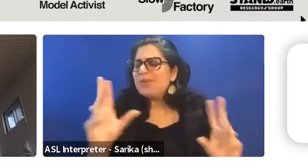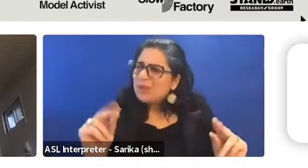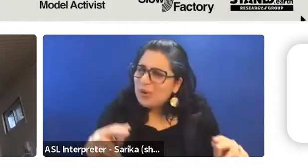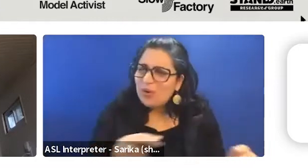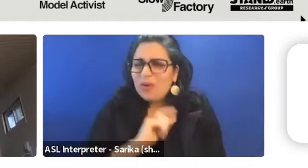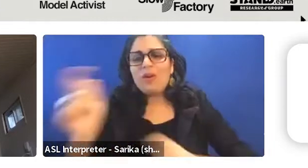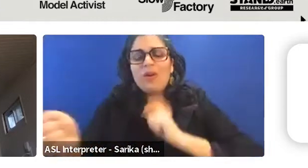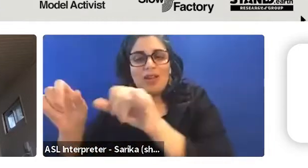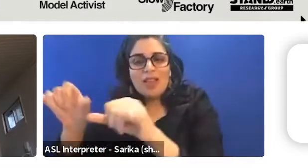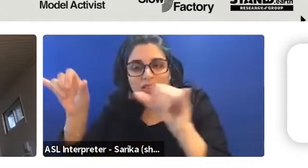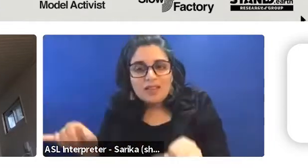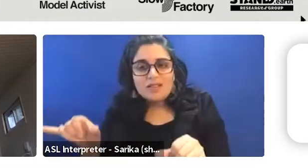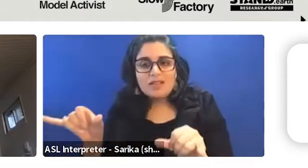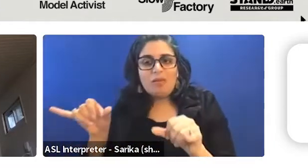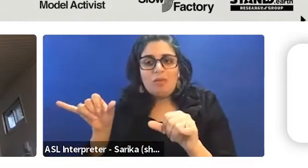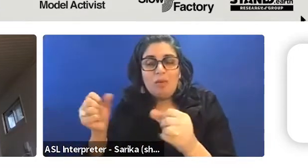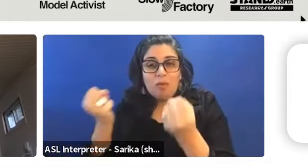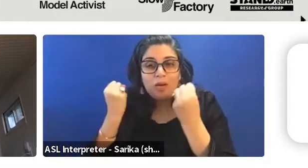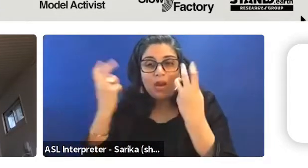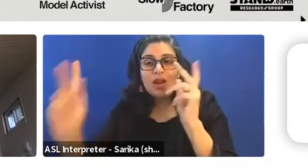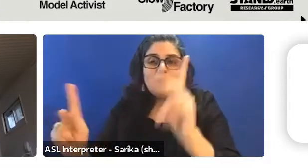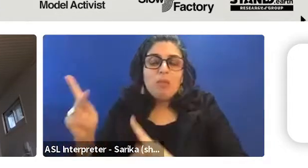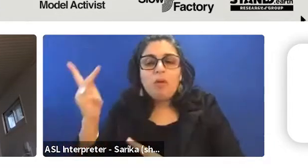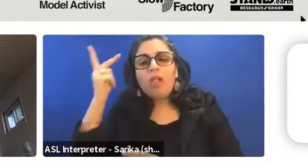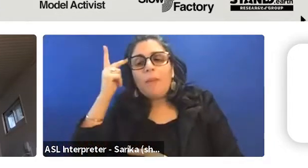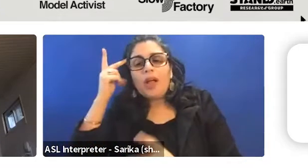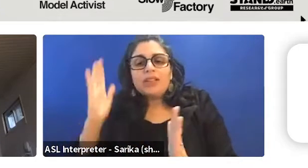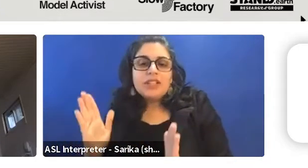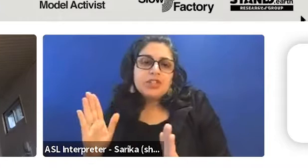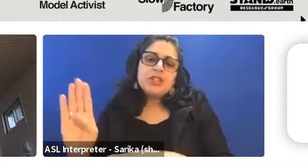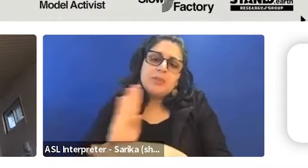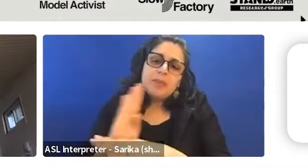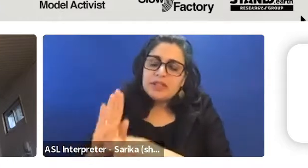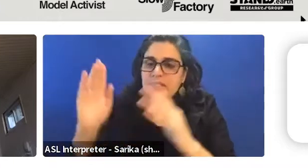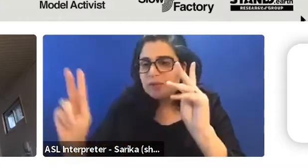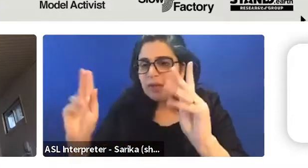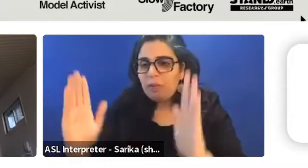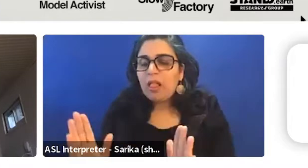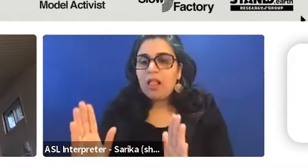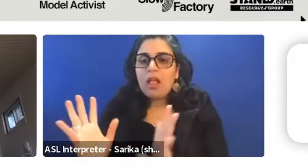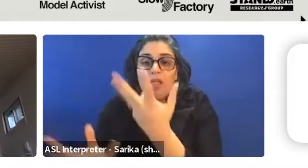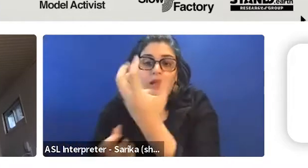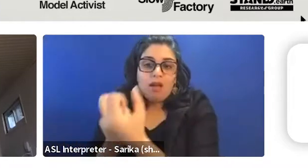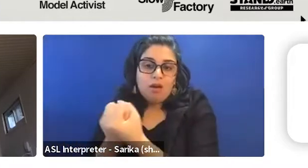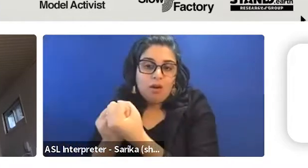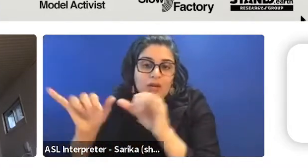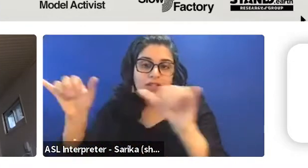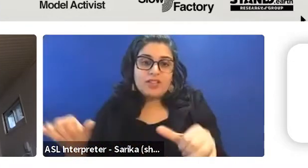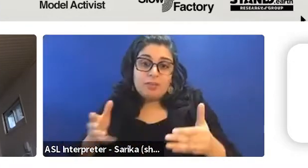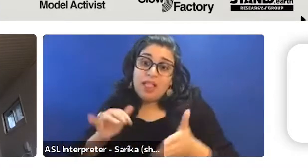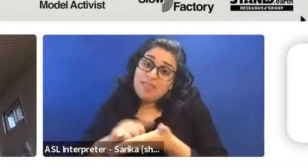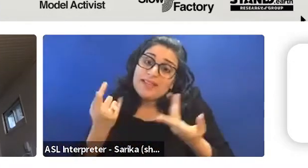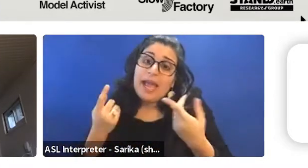to a system where there's a lot of people, politicians, businessmen, who support the system and kind of like allow it to happen and